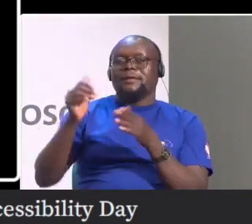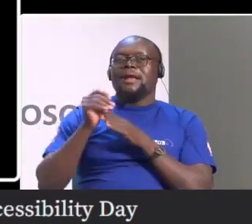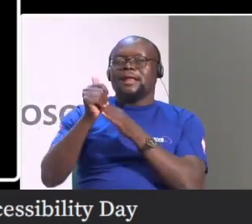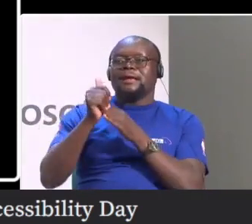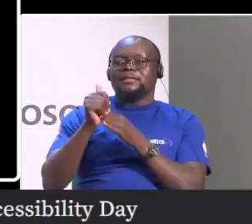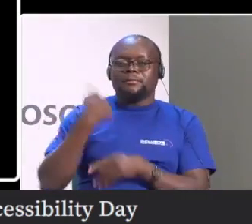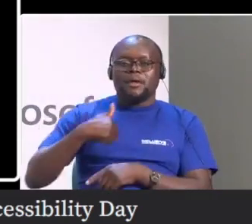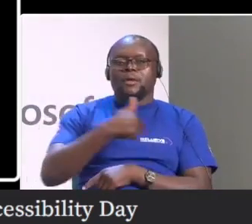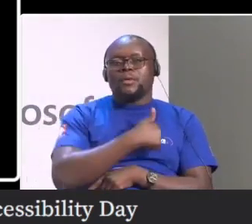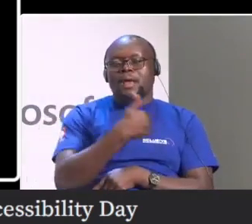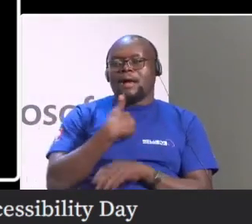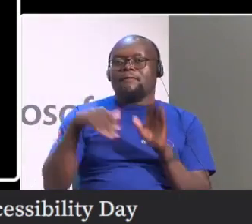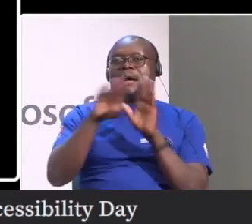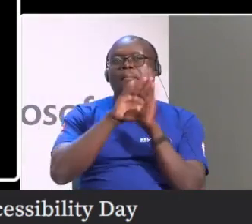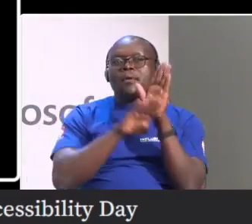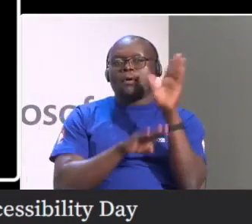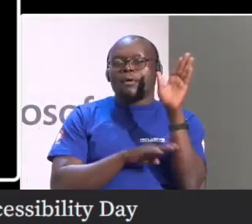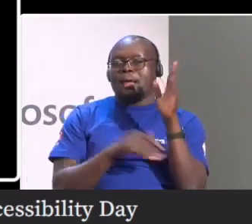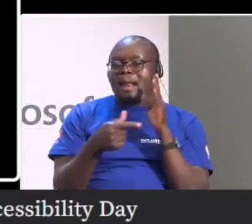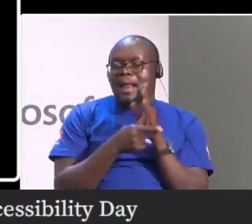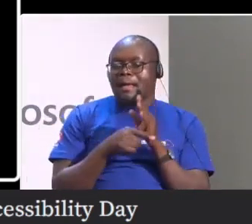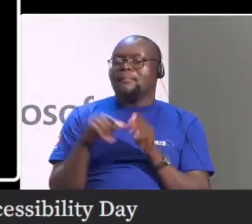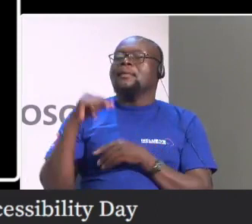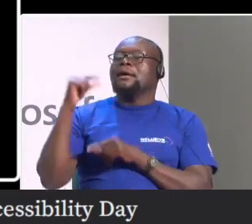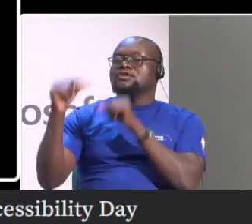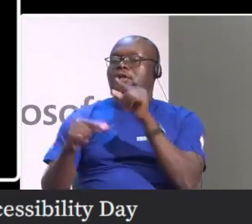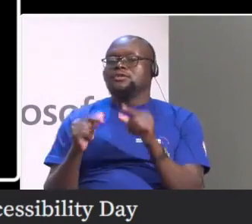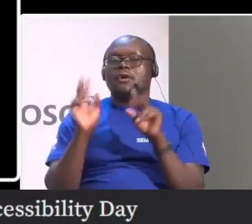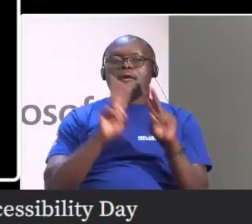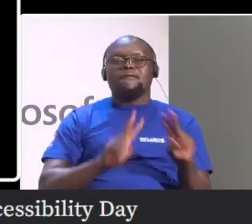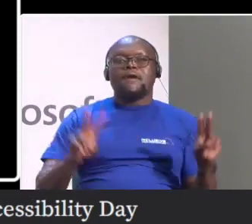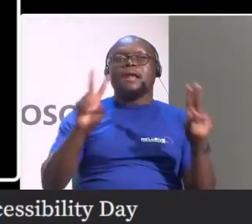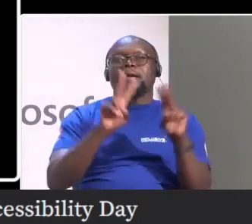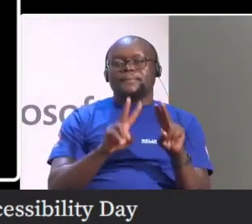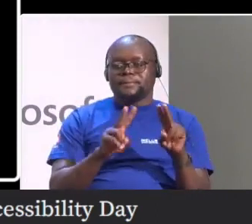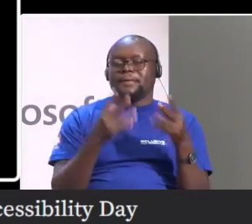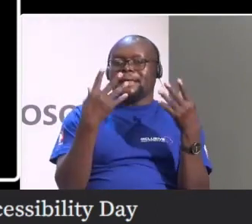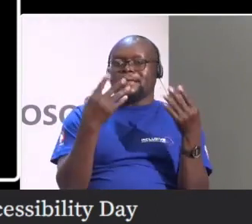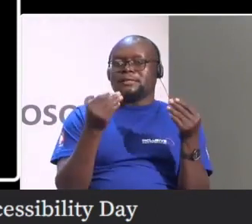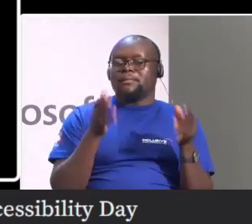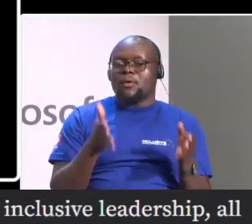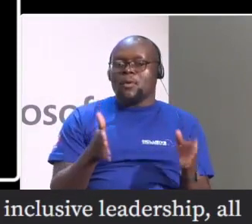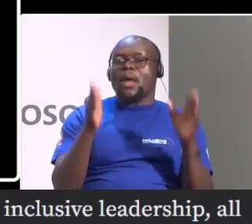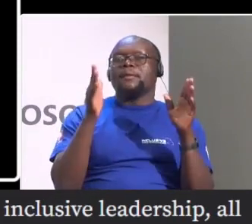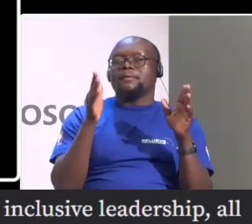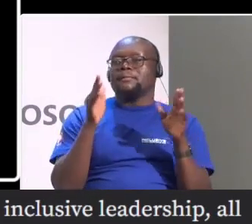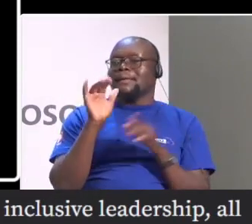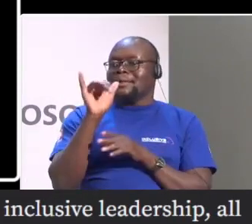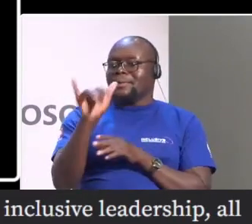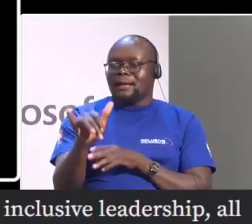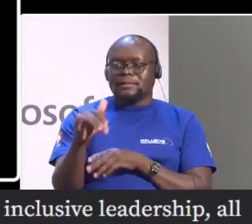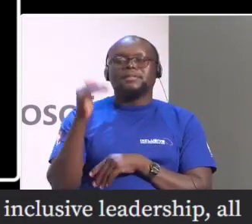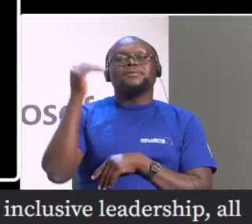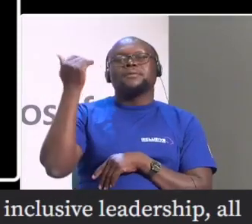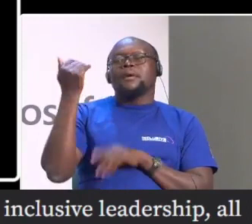leadership, we've got a program called Generation Valuable. In simple terms, it's a